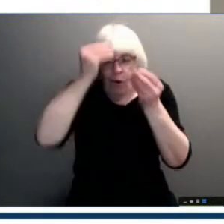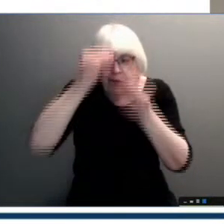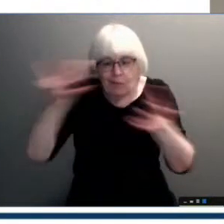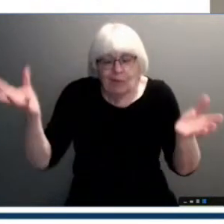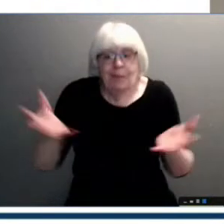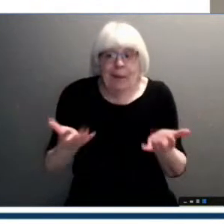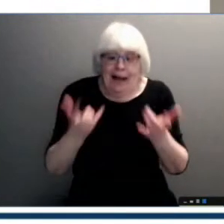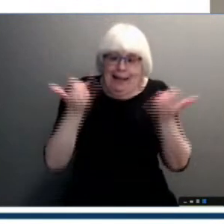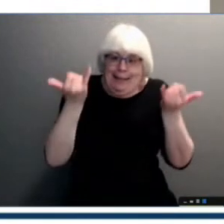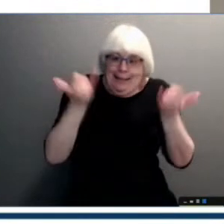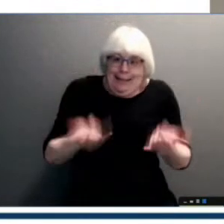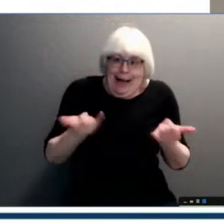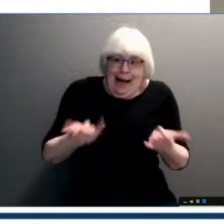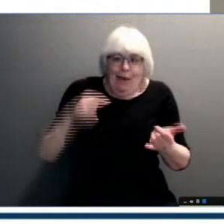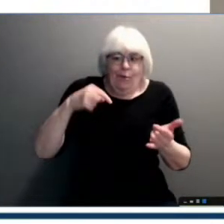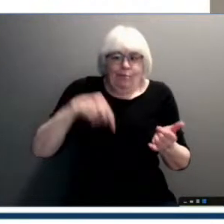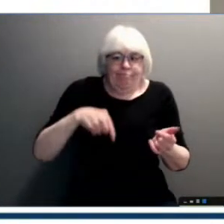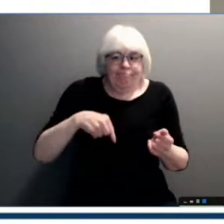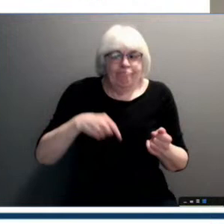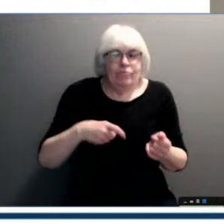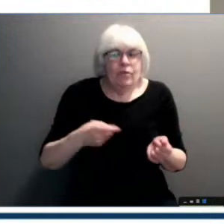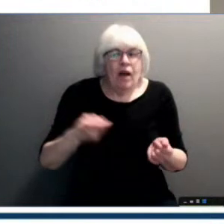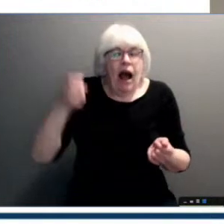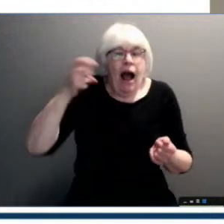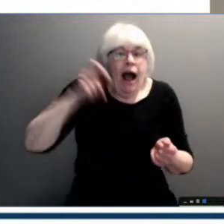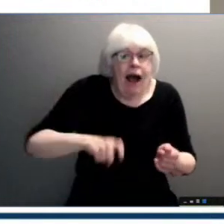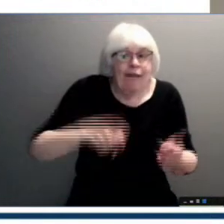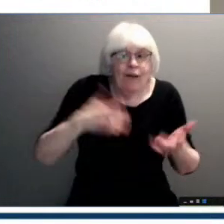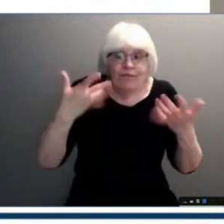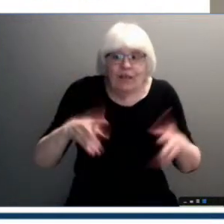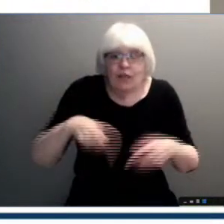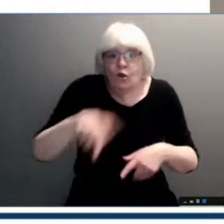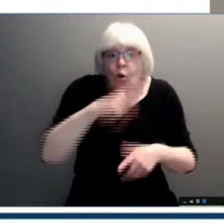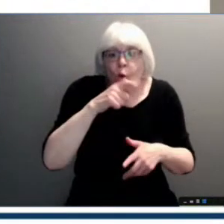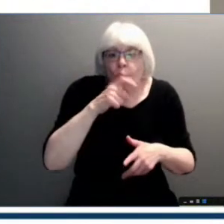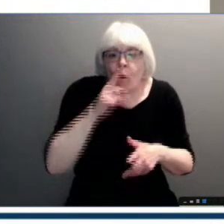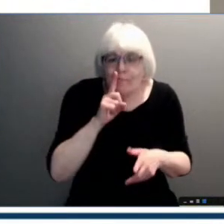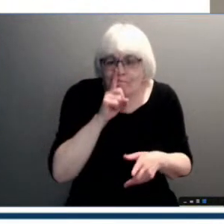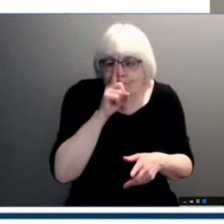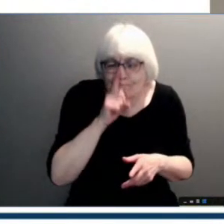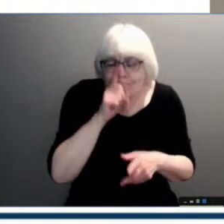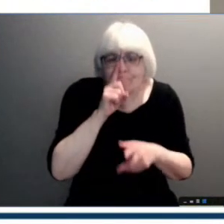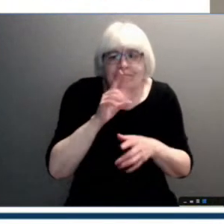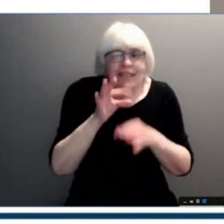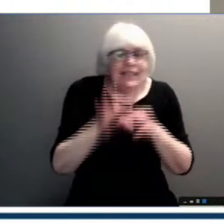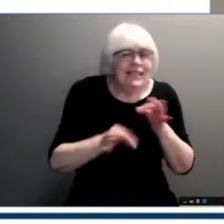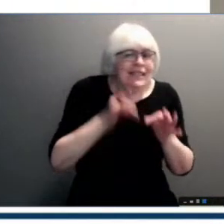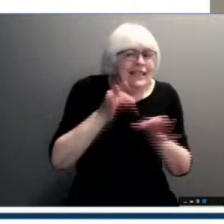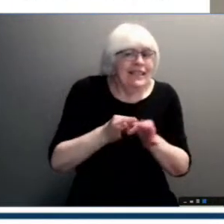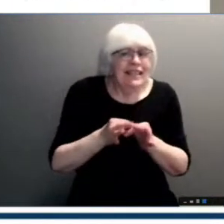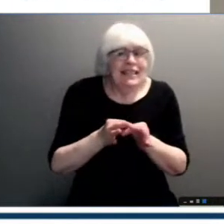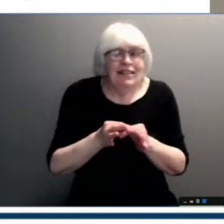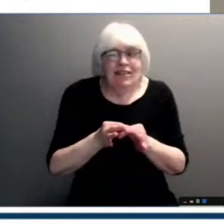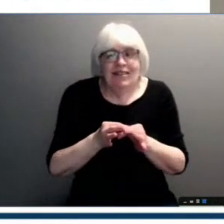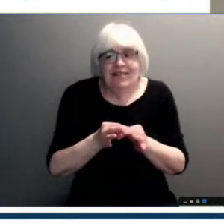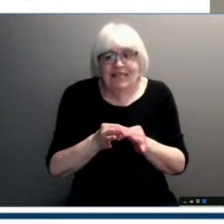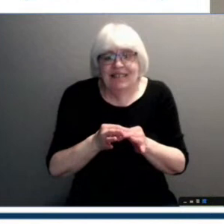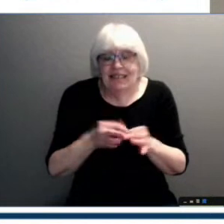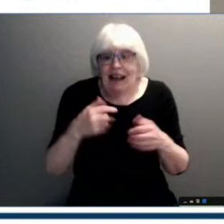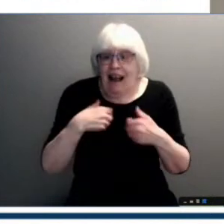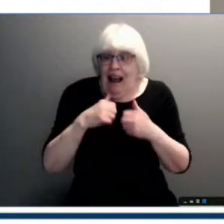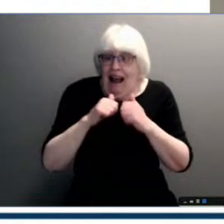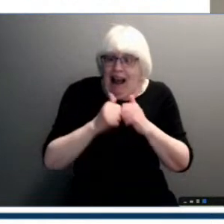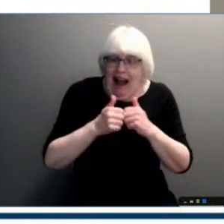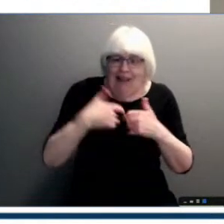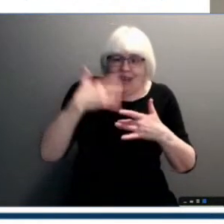test, just like we have already shifted the way cases and our contacts are managed. But we also need the help of every